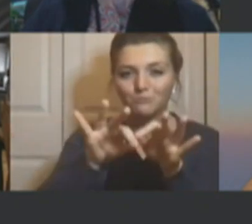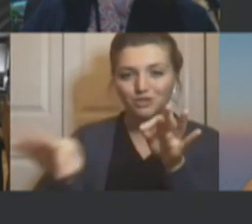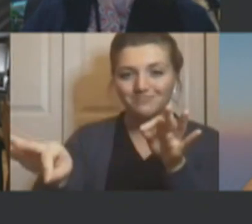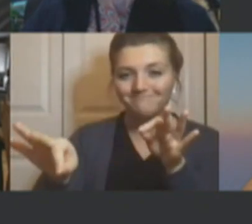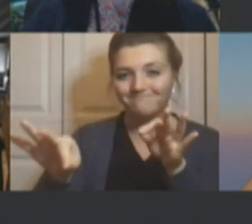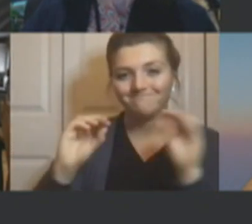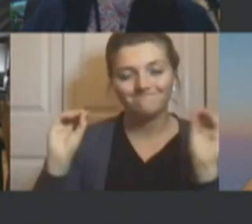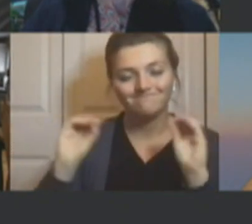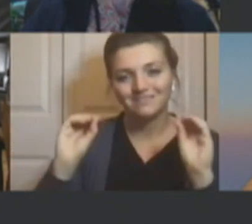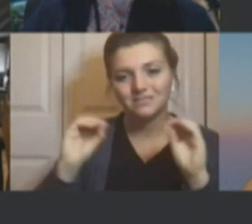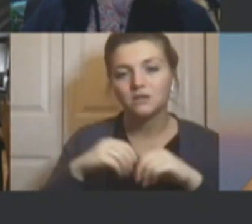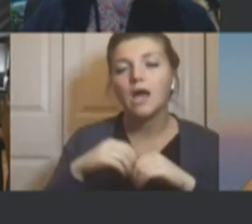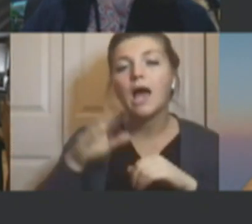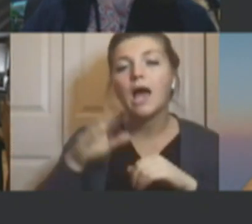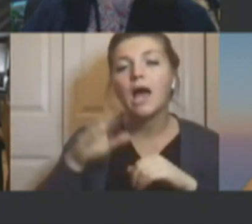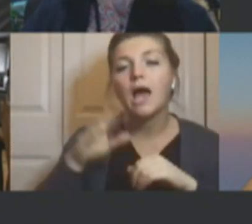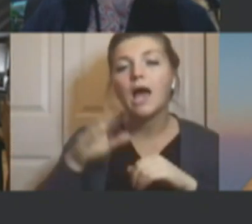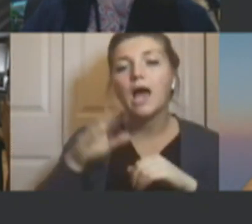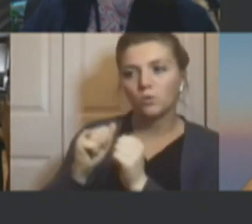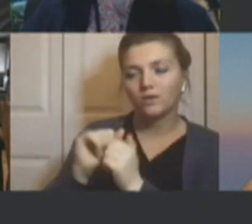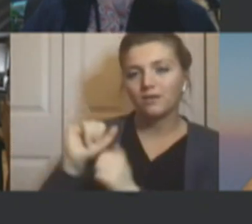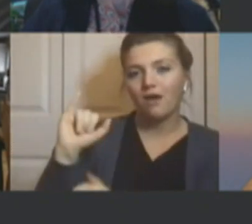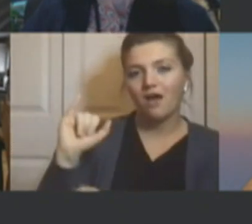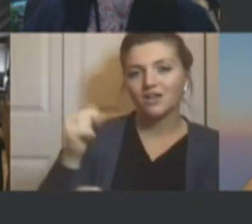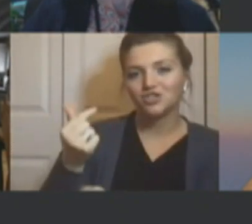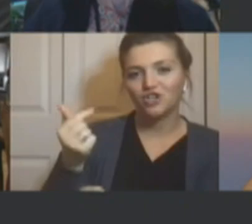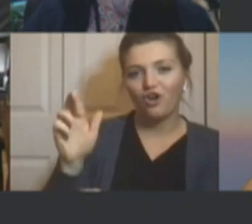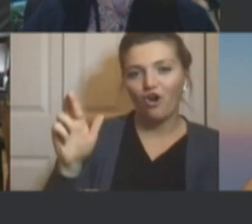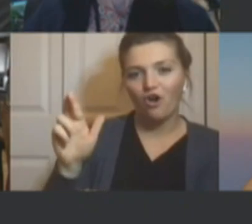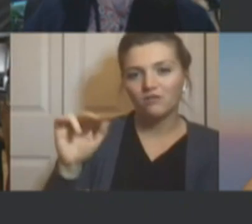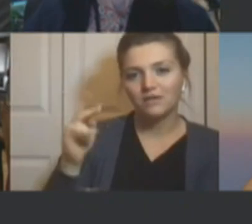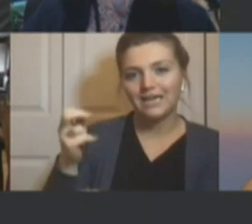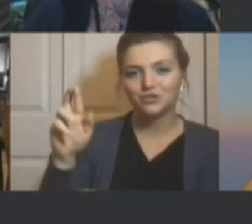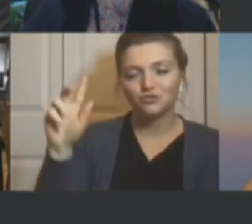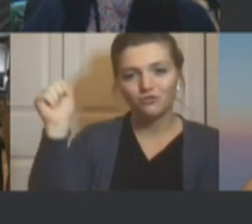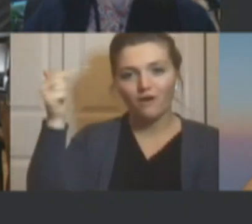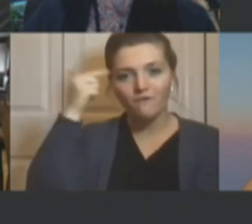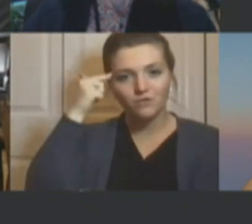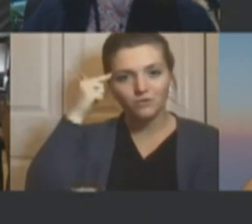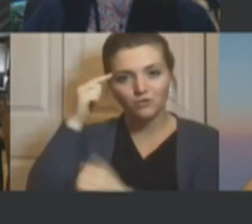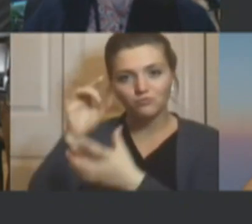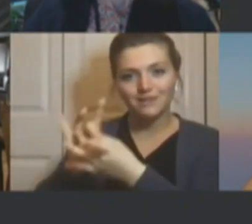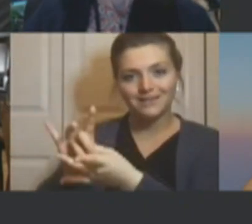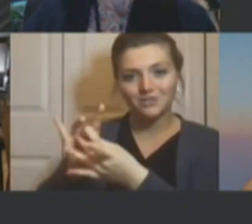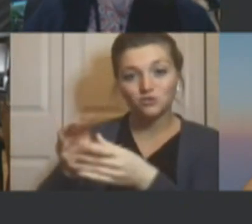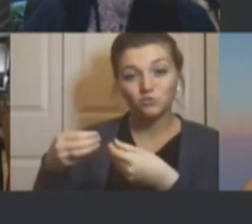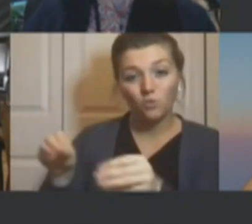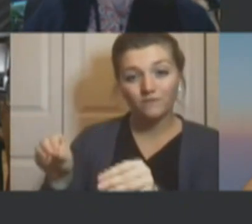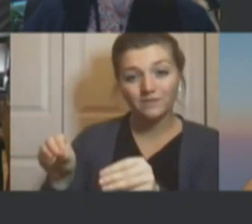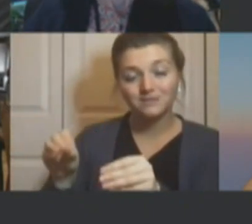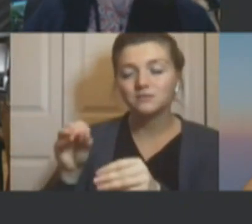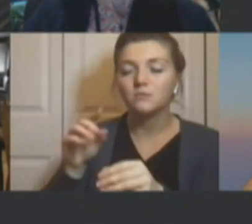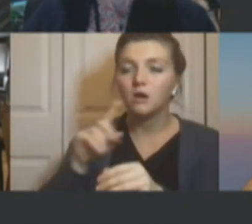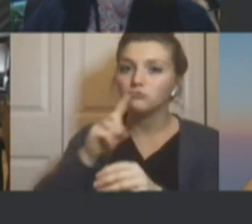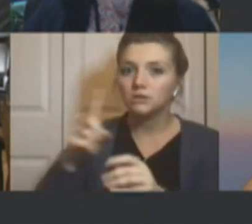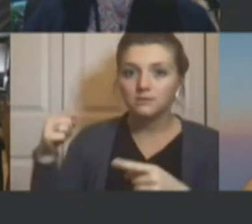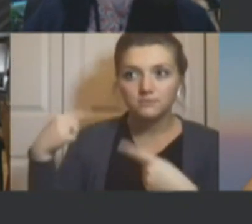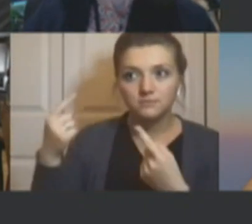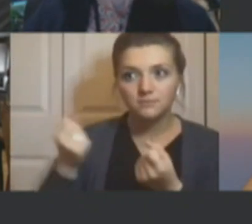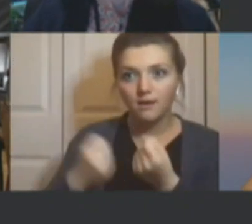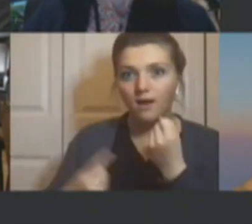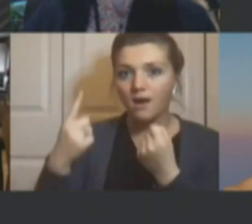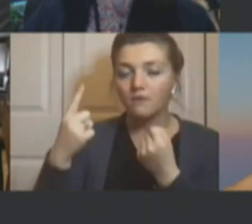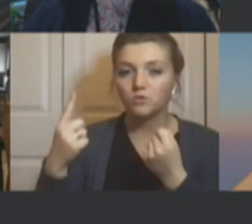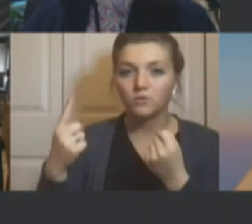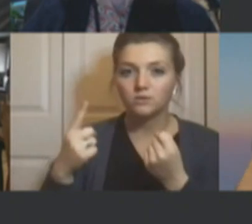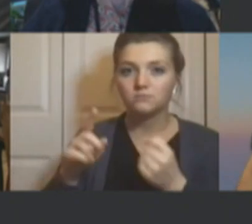with IGR, the Intergovernmental Relations Office, and everybody's just been so busy because of the mayoral transition last